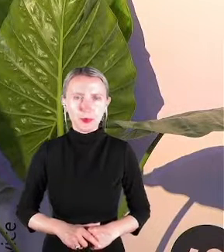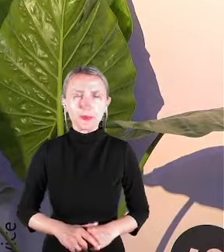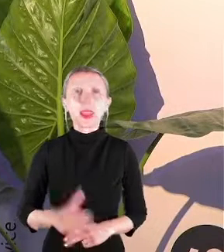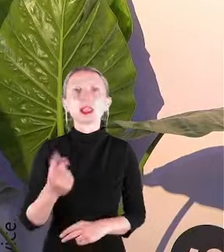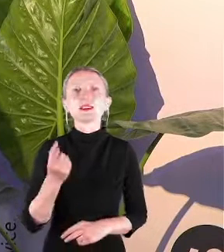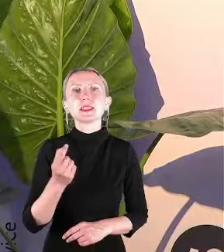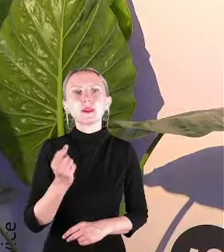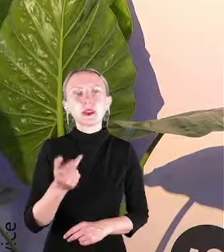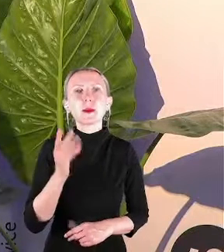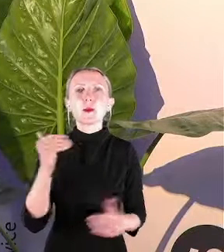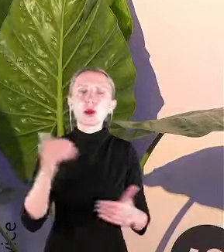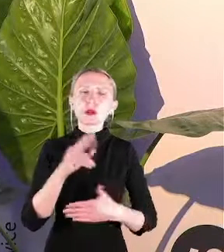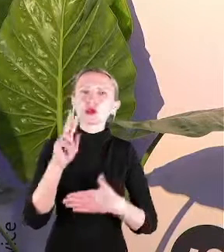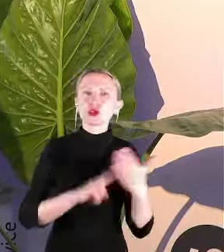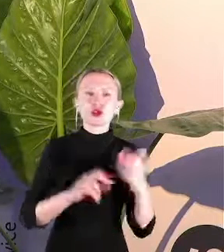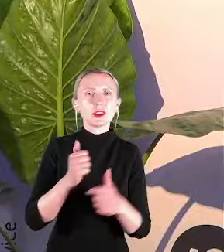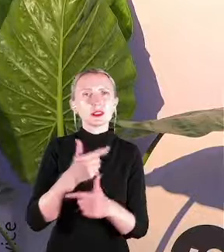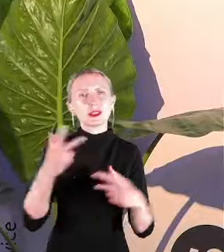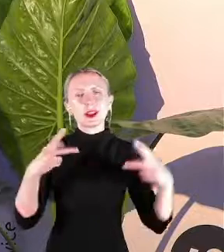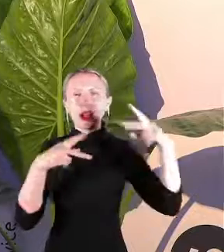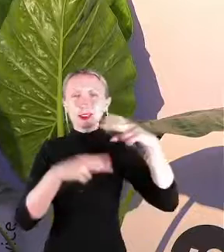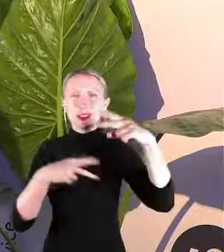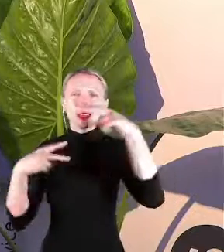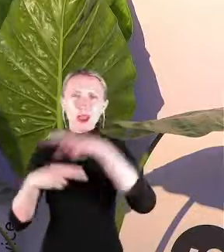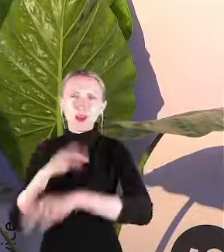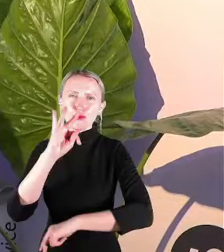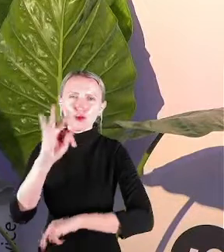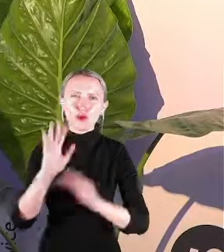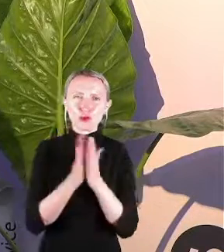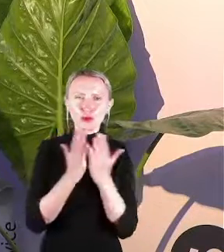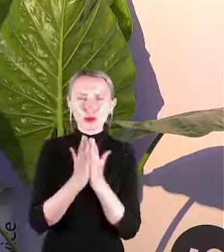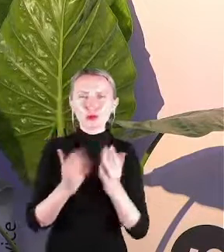is a step one that you would like to start with.